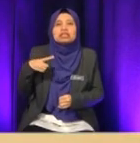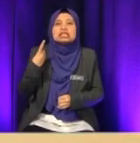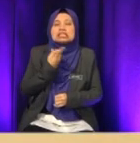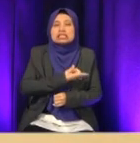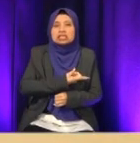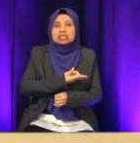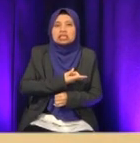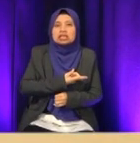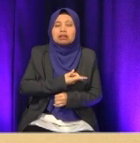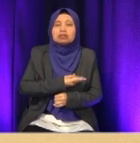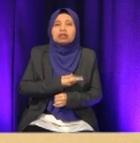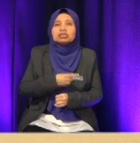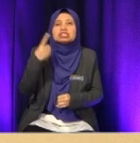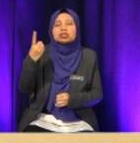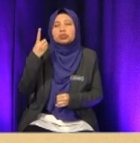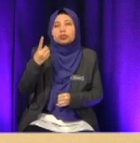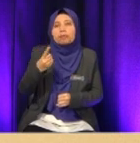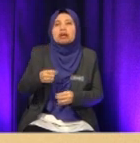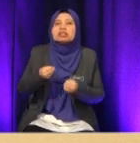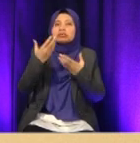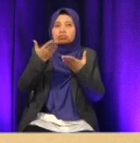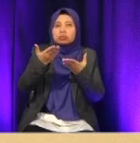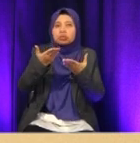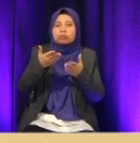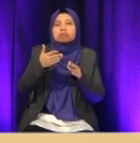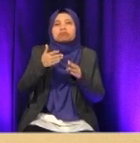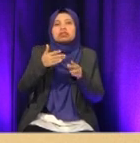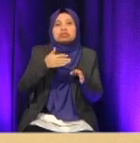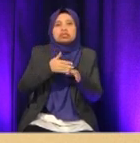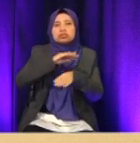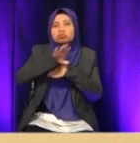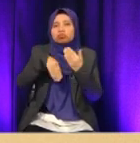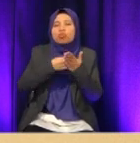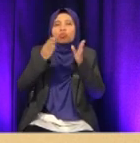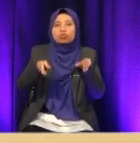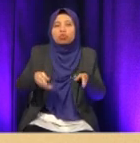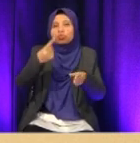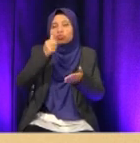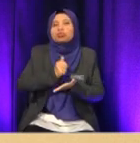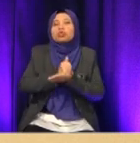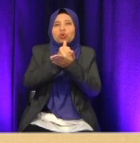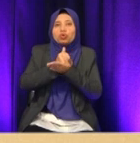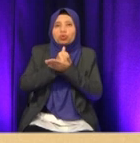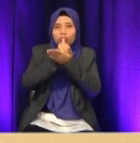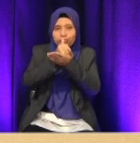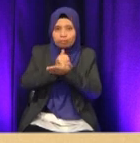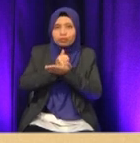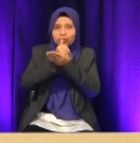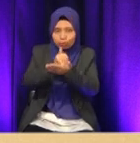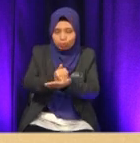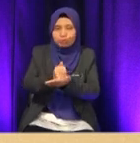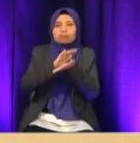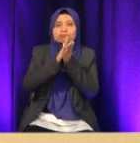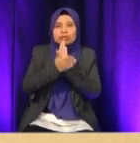a helping hand, and they managed to inculcate the noble act of volunteering. So I hope after this lesson, our students will act out to volunteer